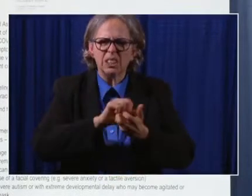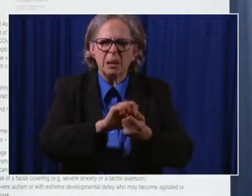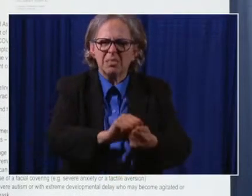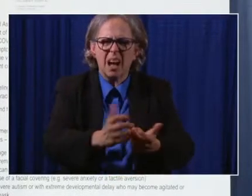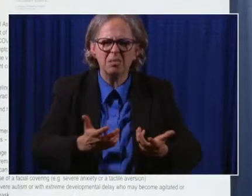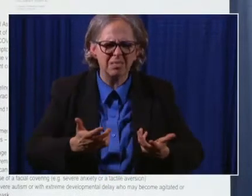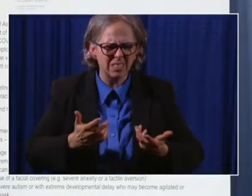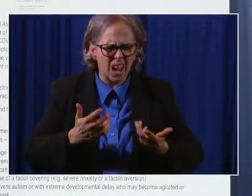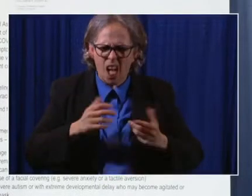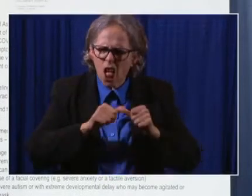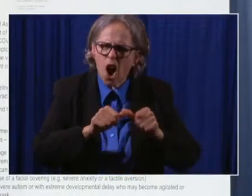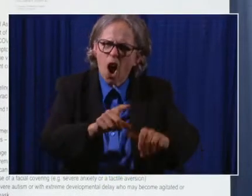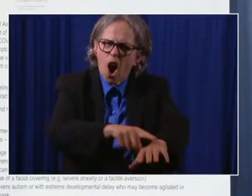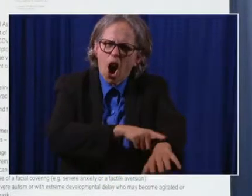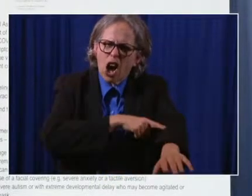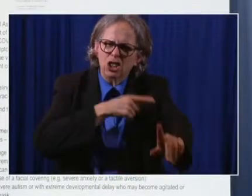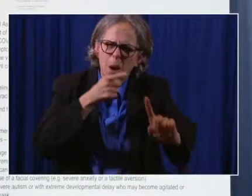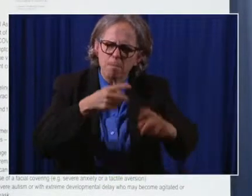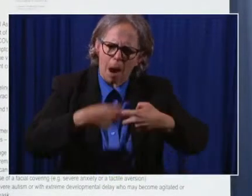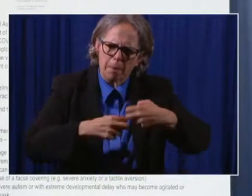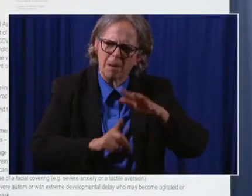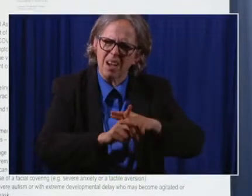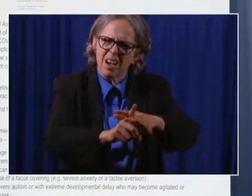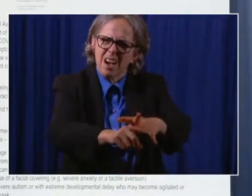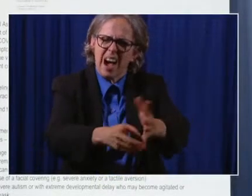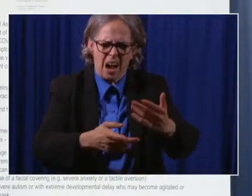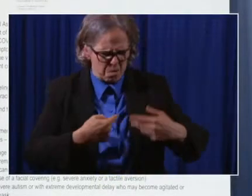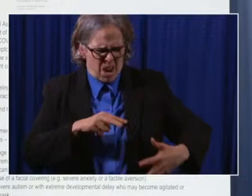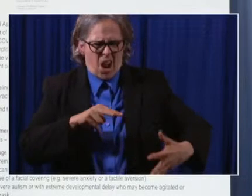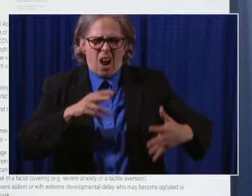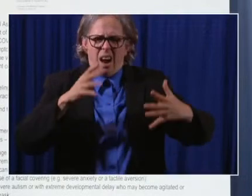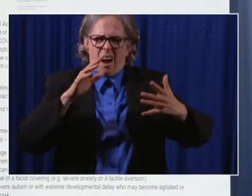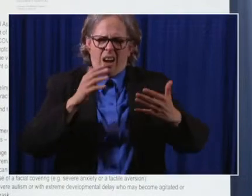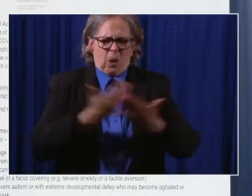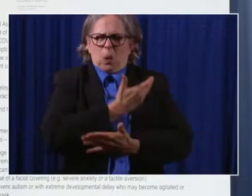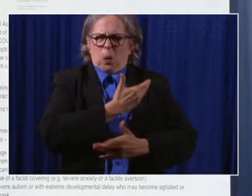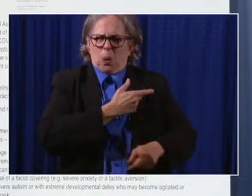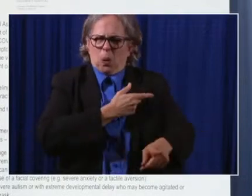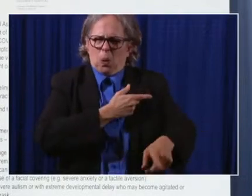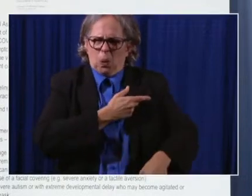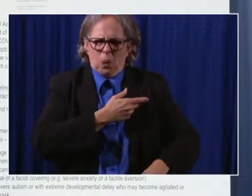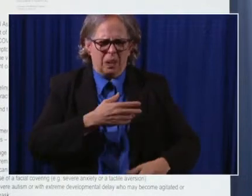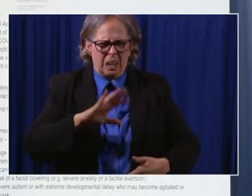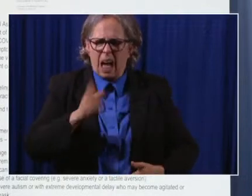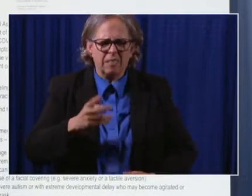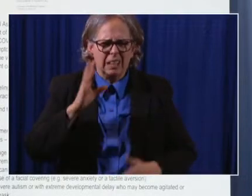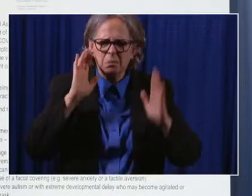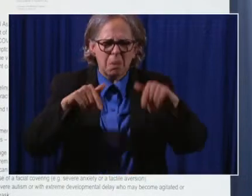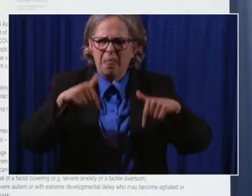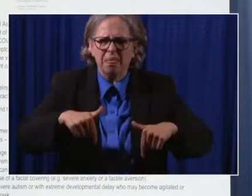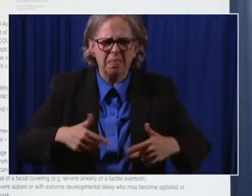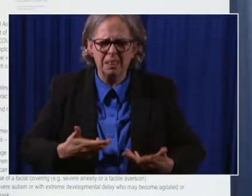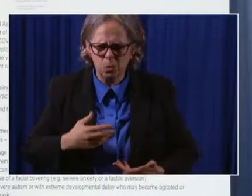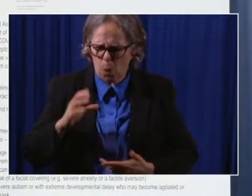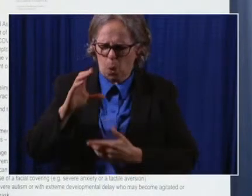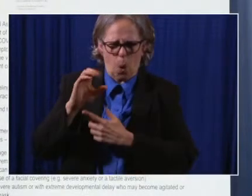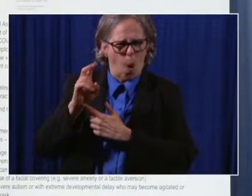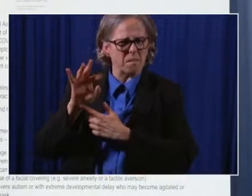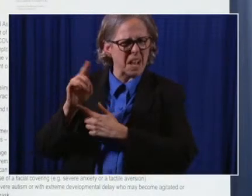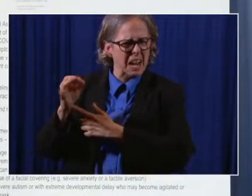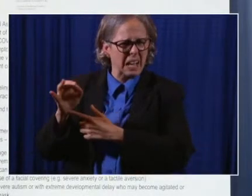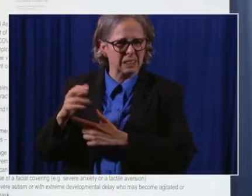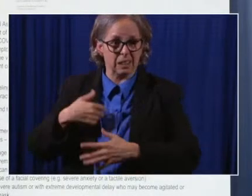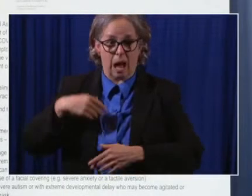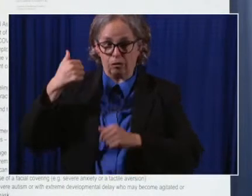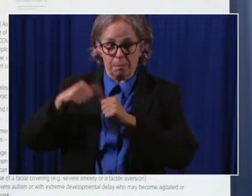This is not anything that any of us expected. Certainly when I ran for governor, did not have any idea that this